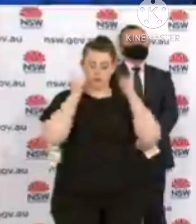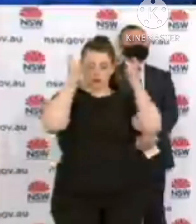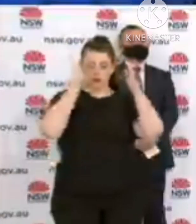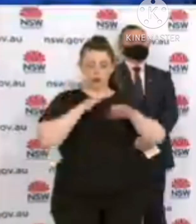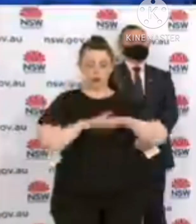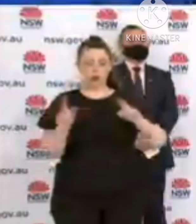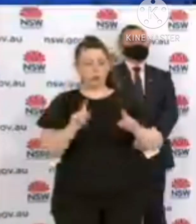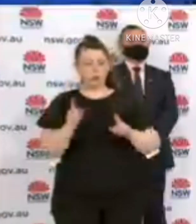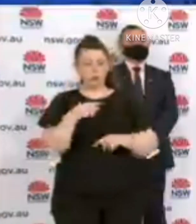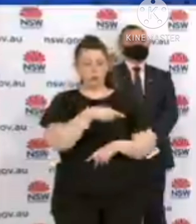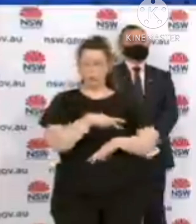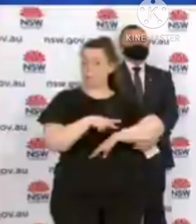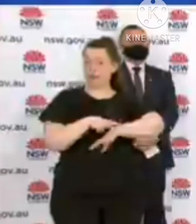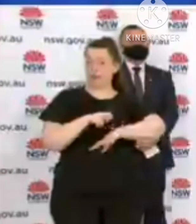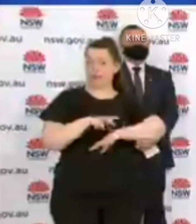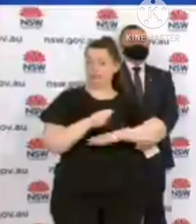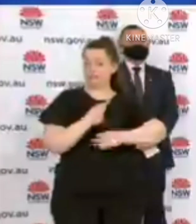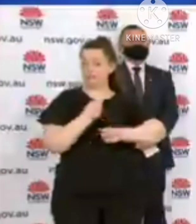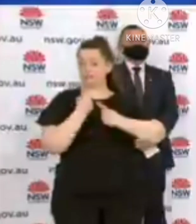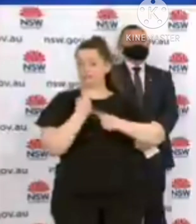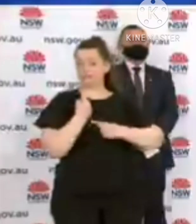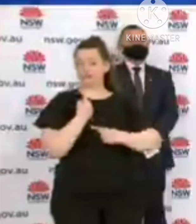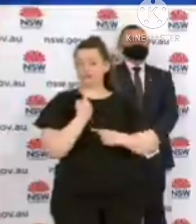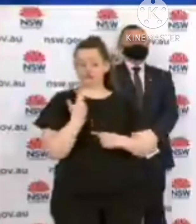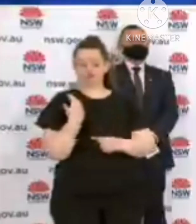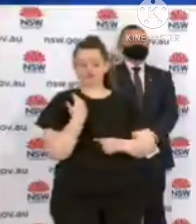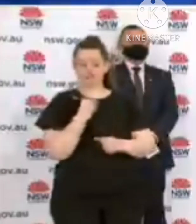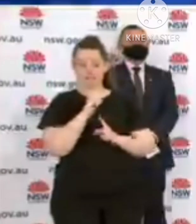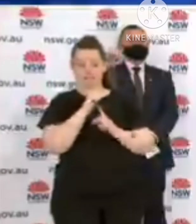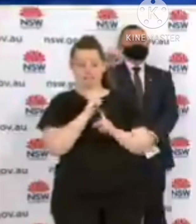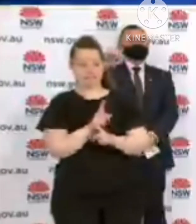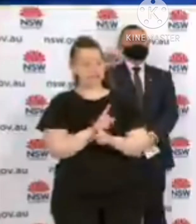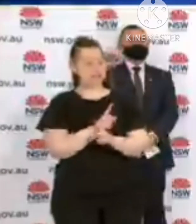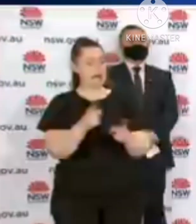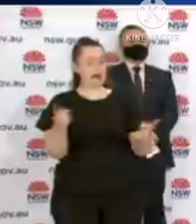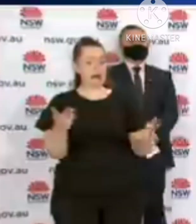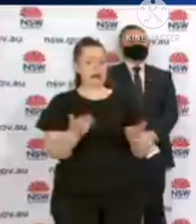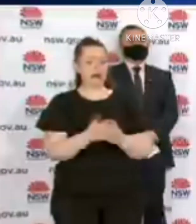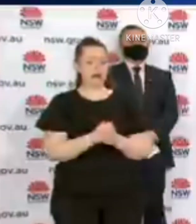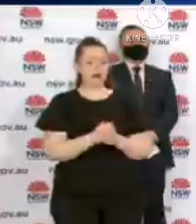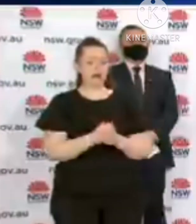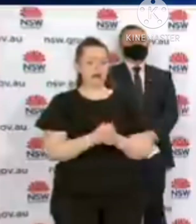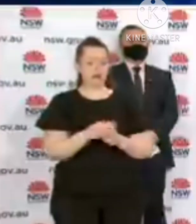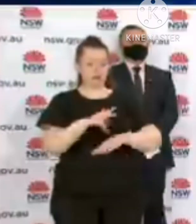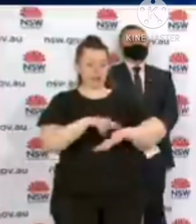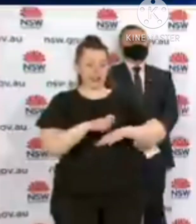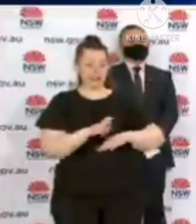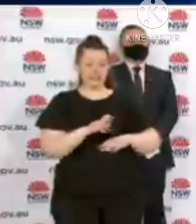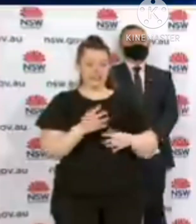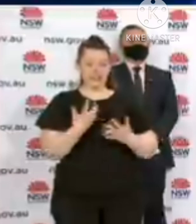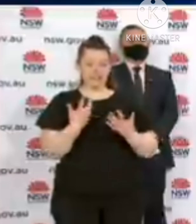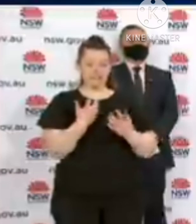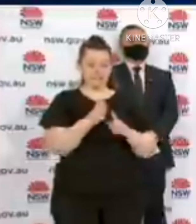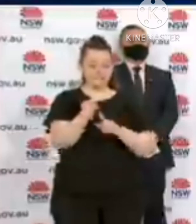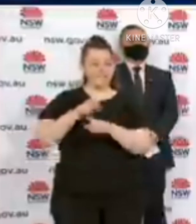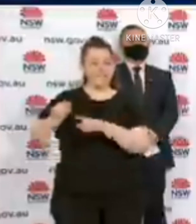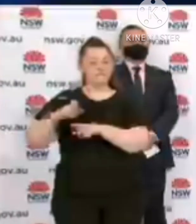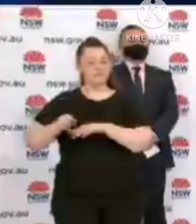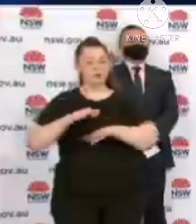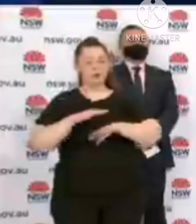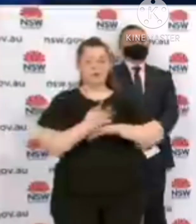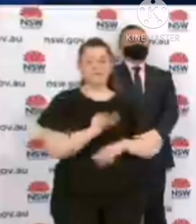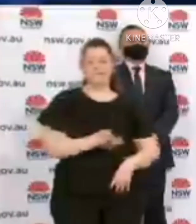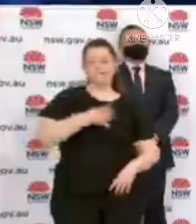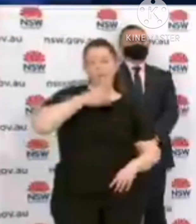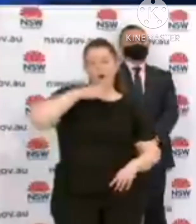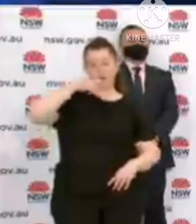Commissioner Warboys just reported, police found at least 400 examples in one day of people